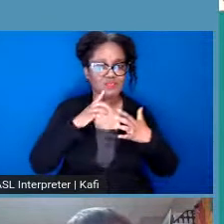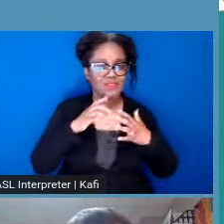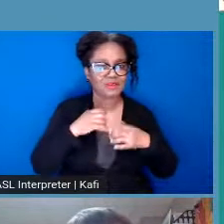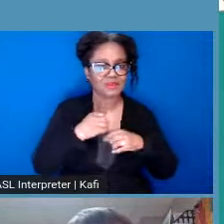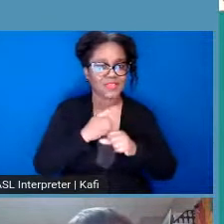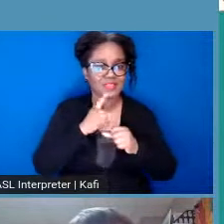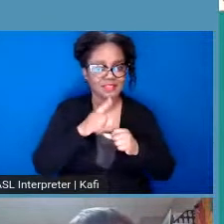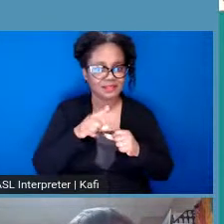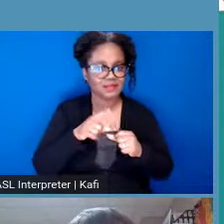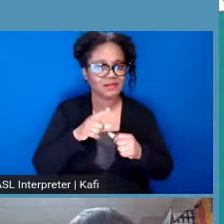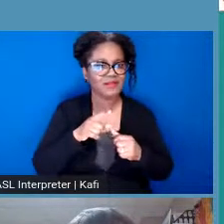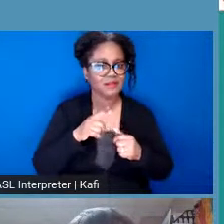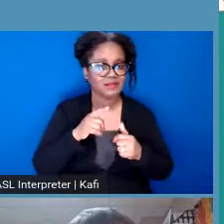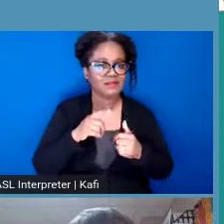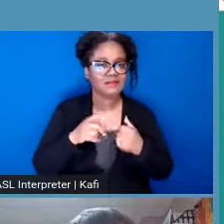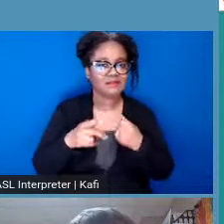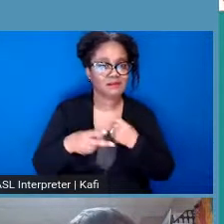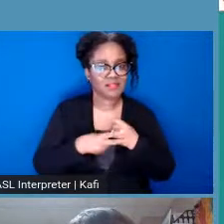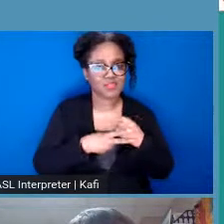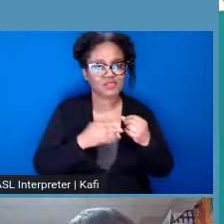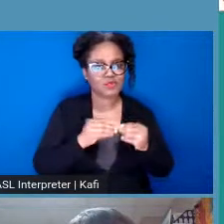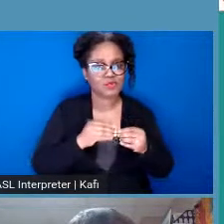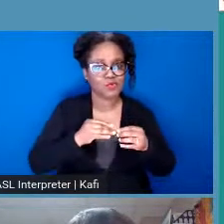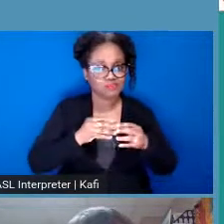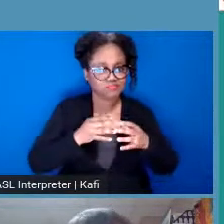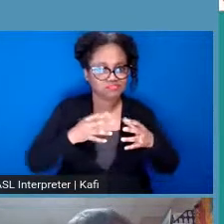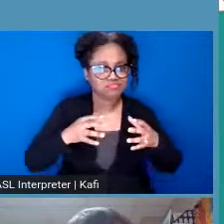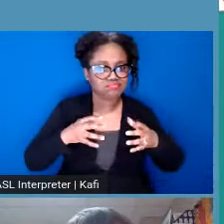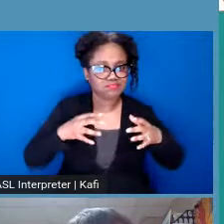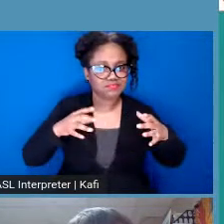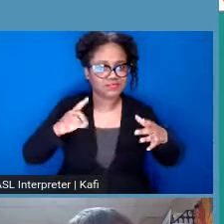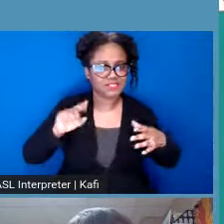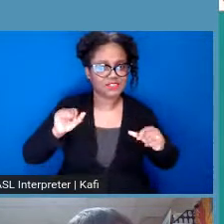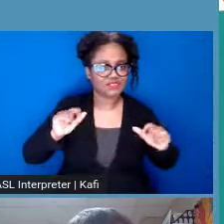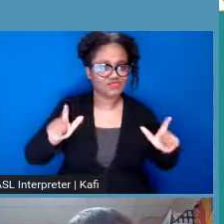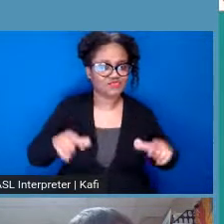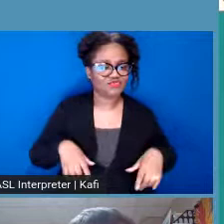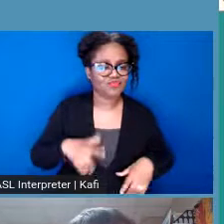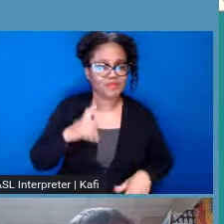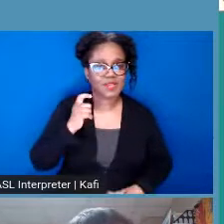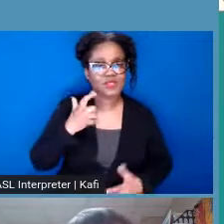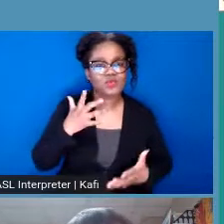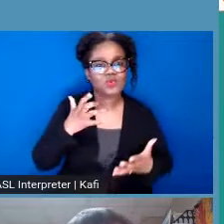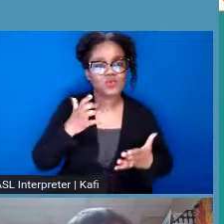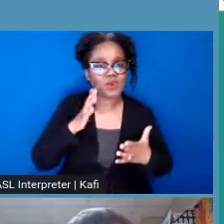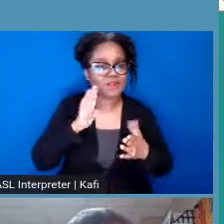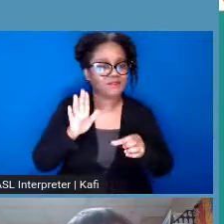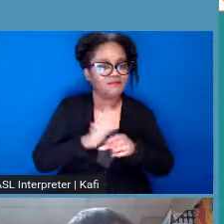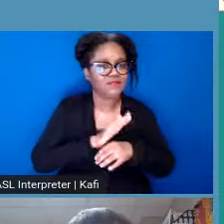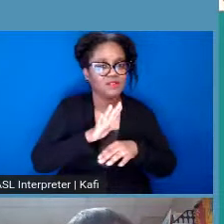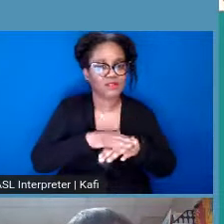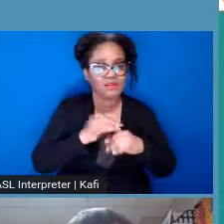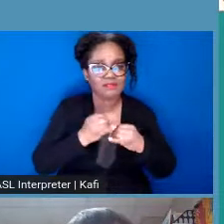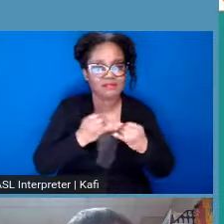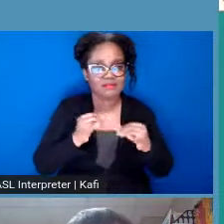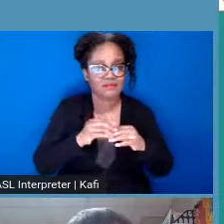of this programming, see what I can learn, because we'd love to get the collection online in a broader